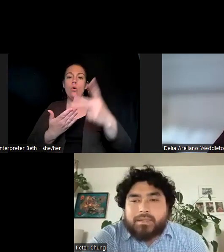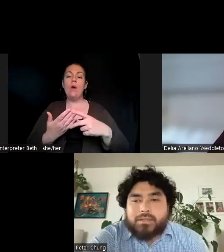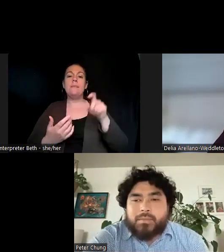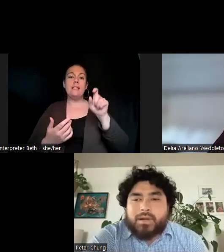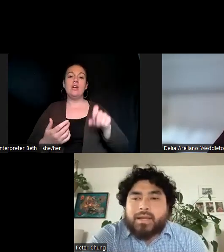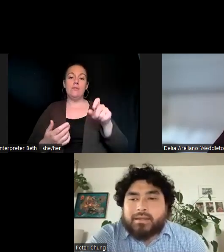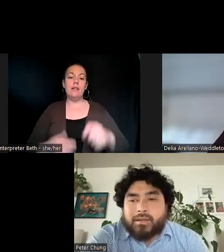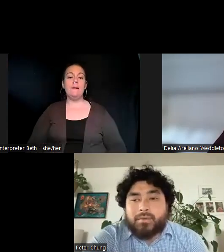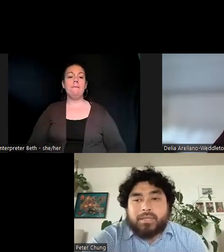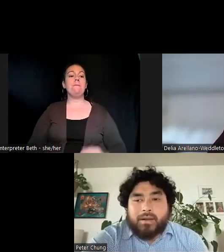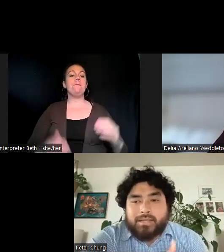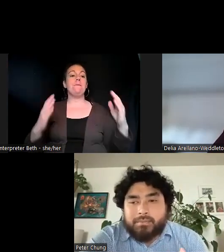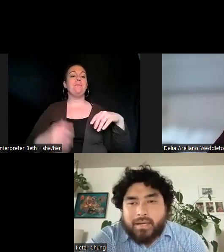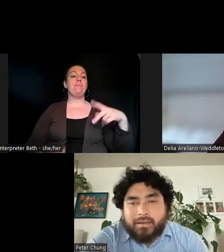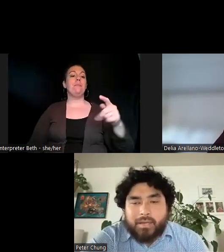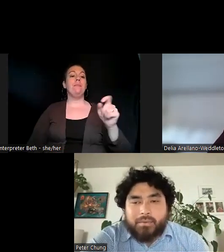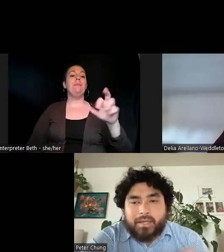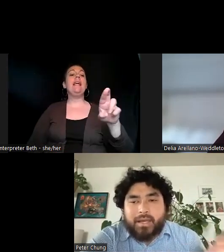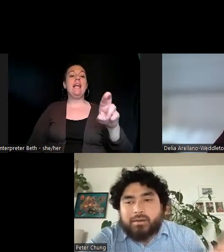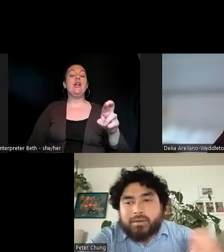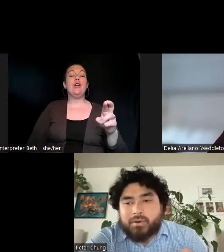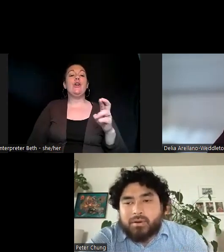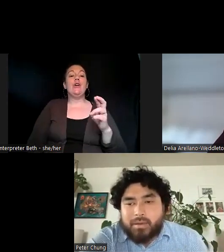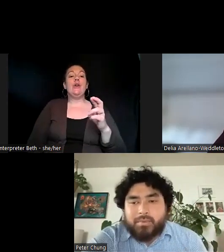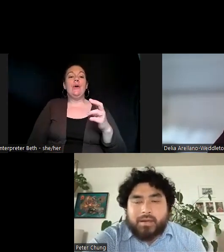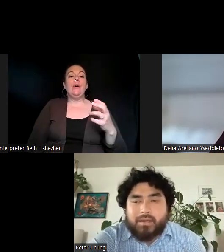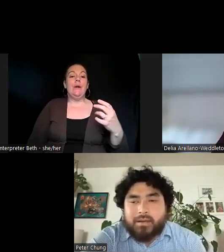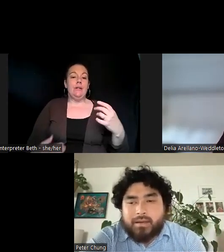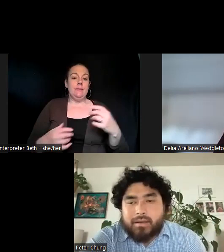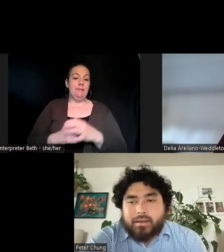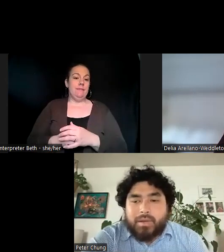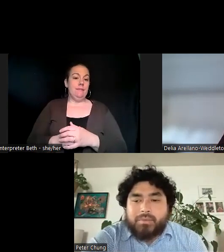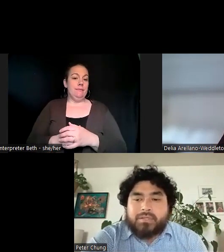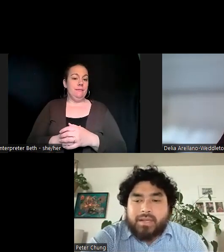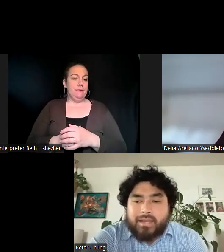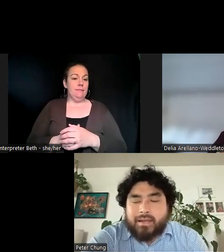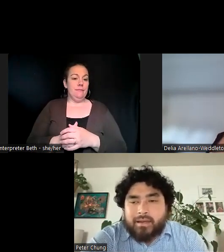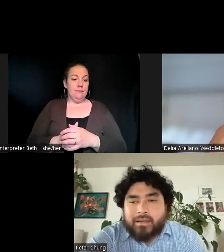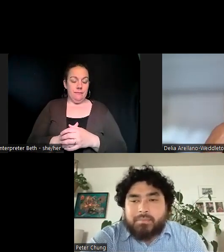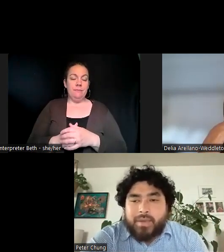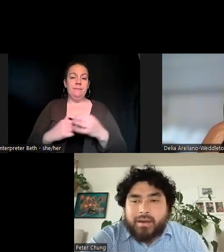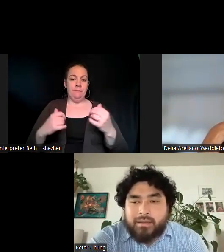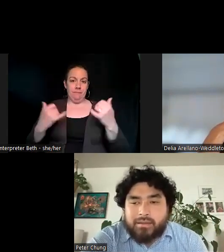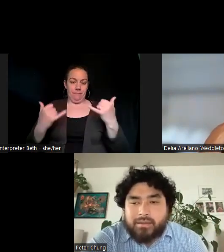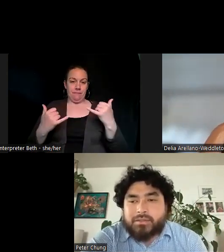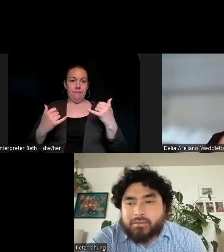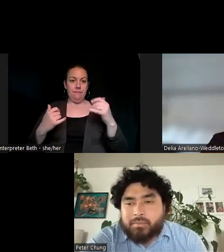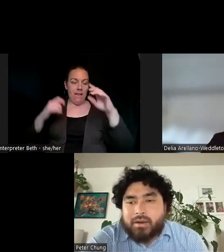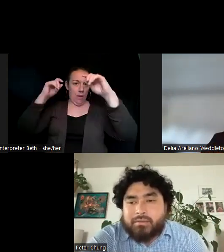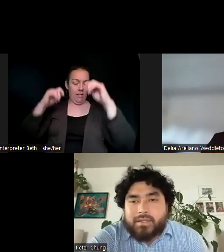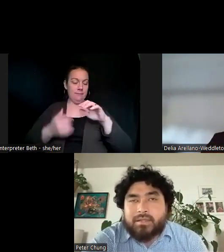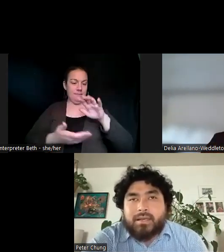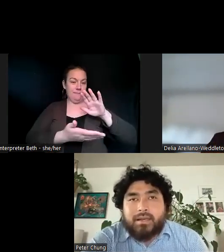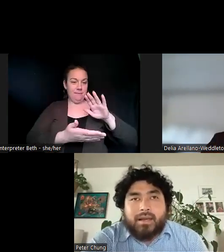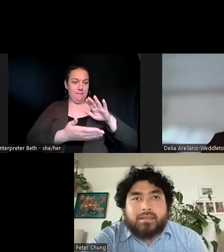Something I wanted to spotlight, so I'll take my work hat off and put on my my personal hat as a parent in the district